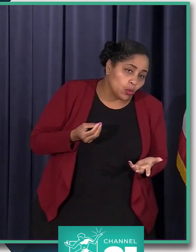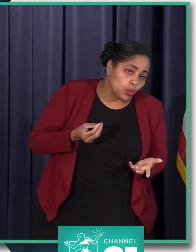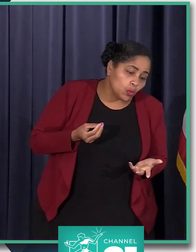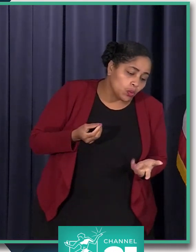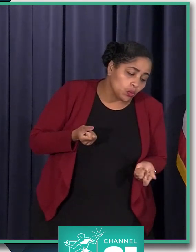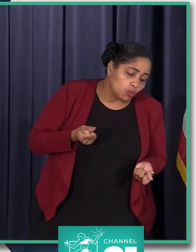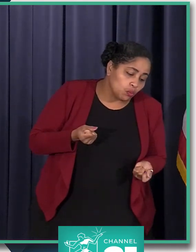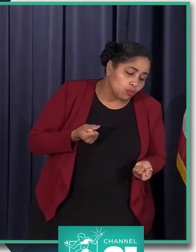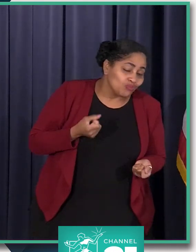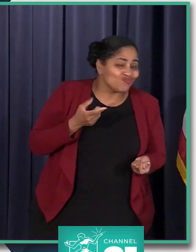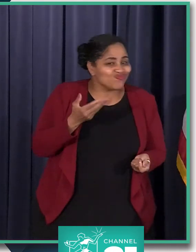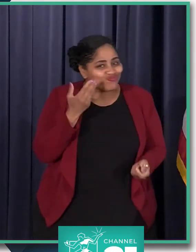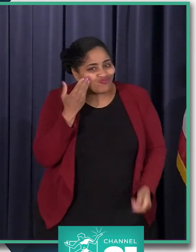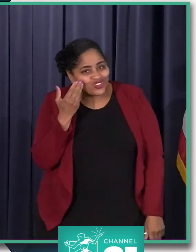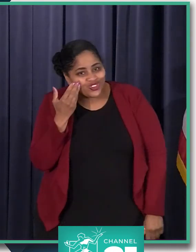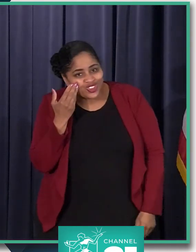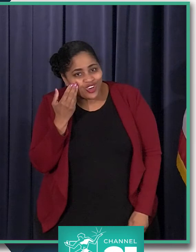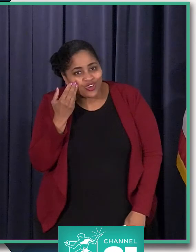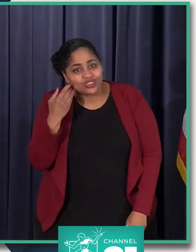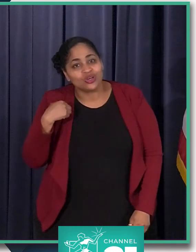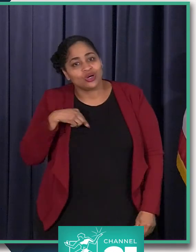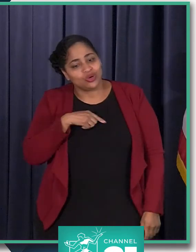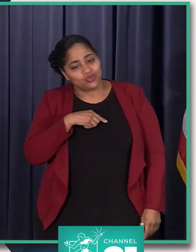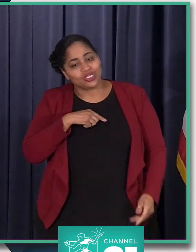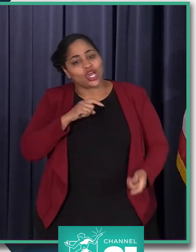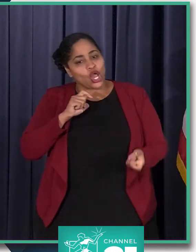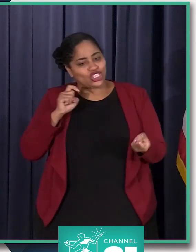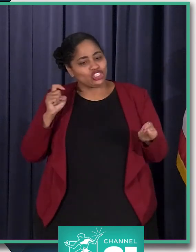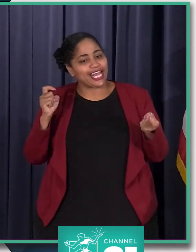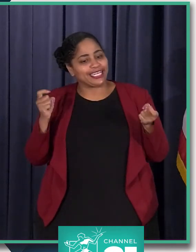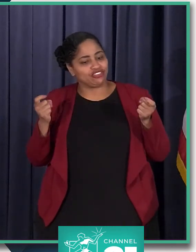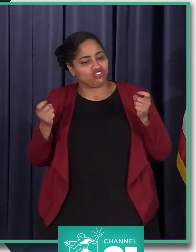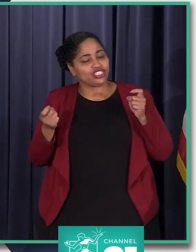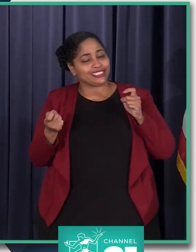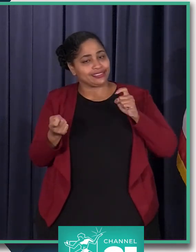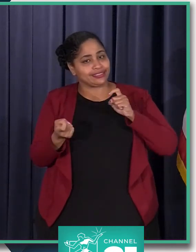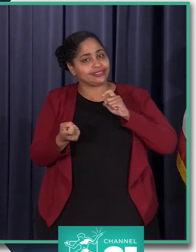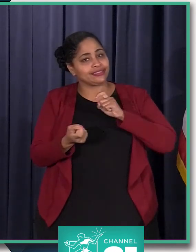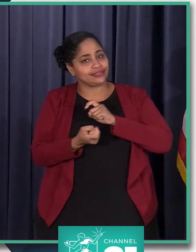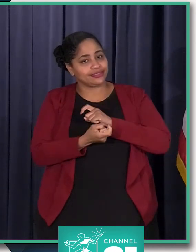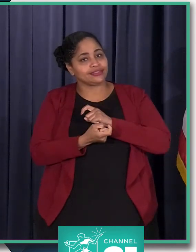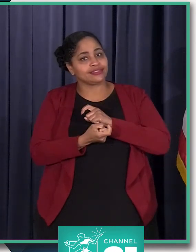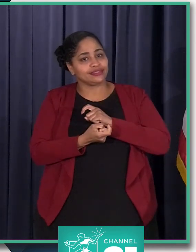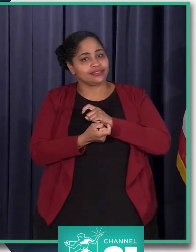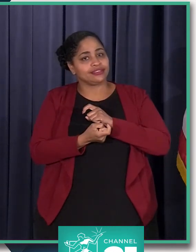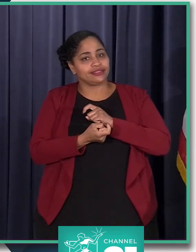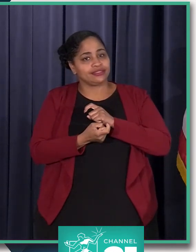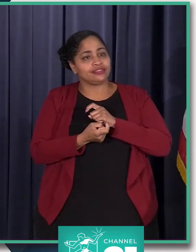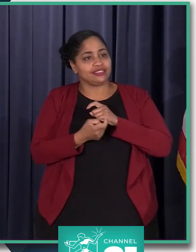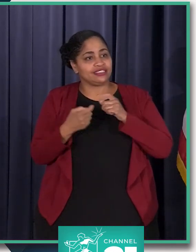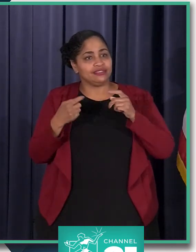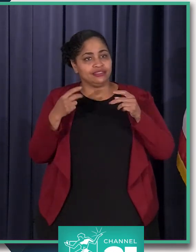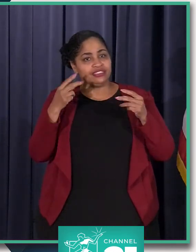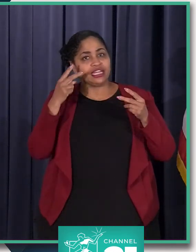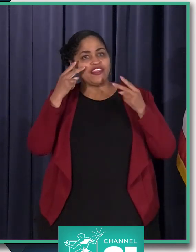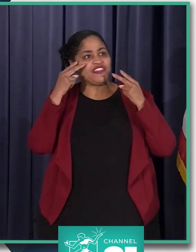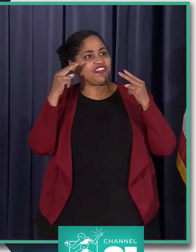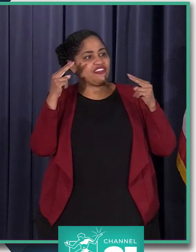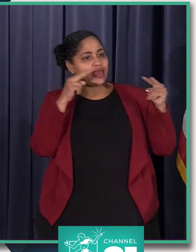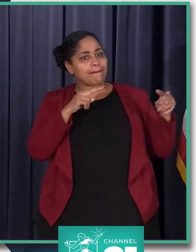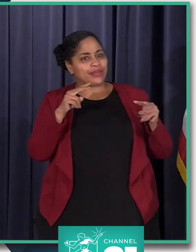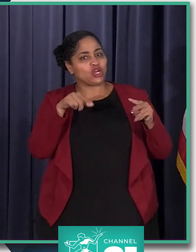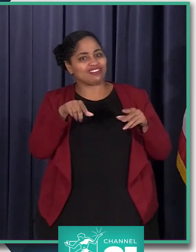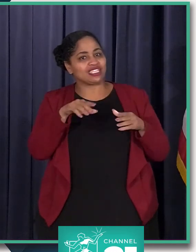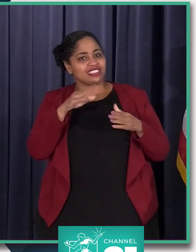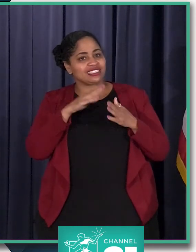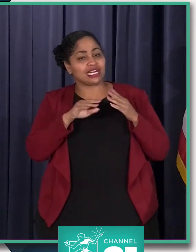Yeah, it's, we are changing the physical appearance of this city, but